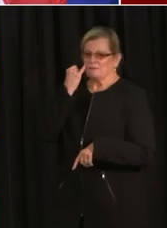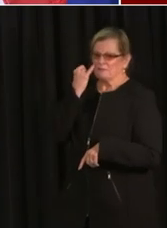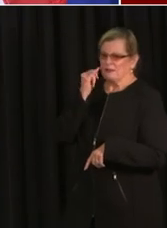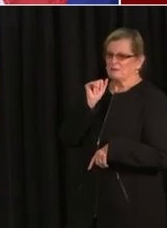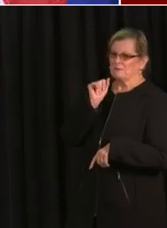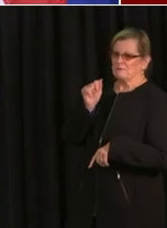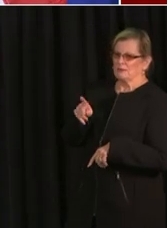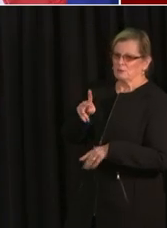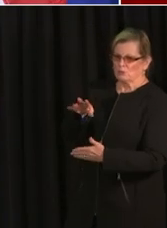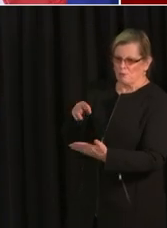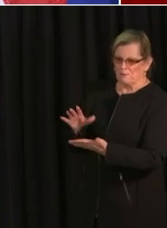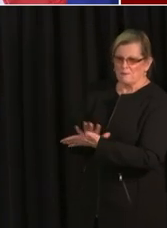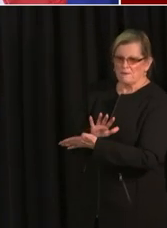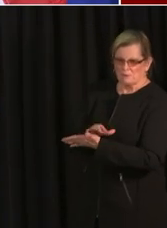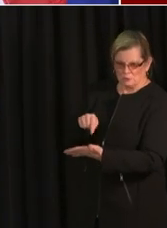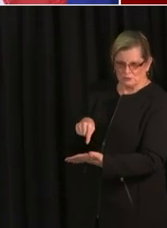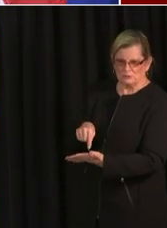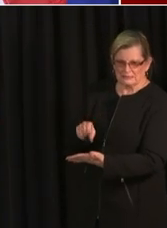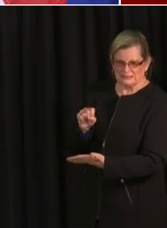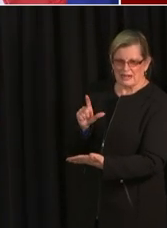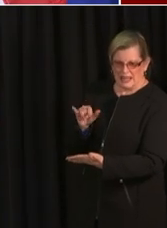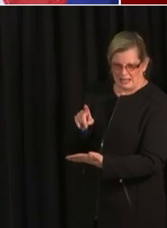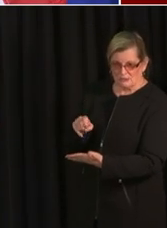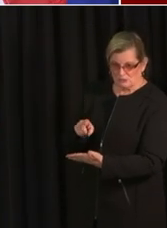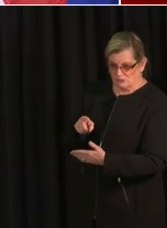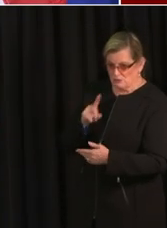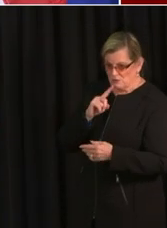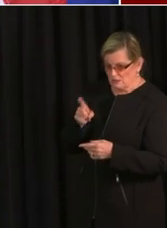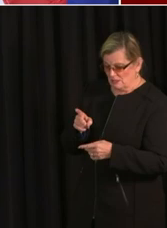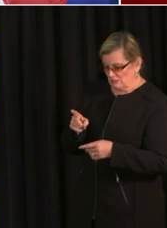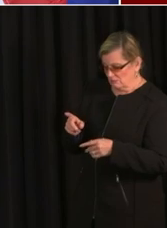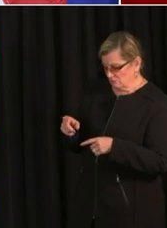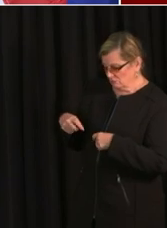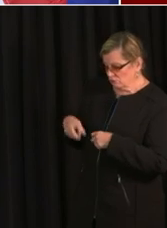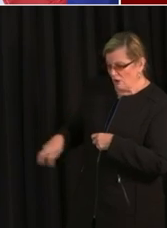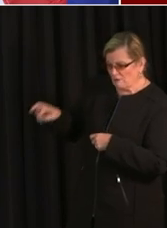that talks about what essential travelers should be doing.